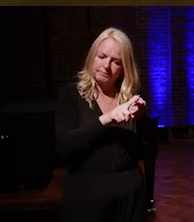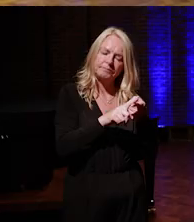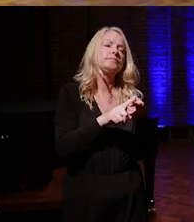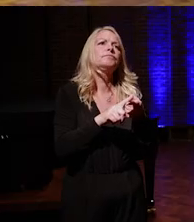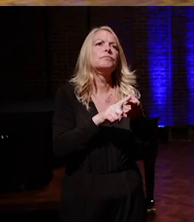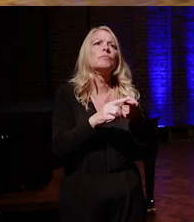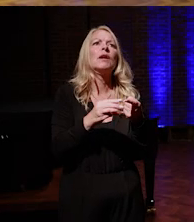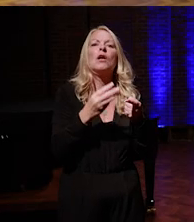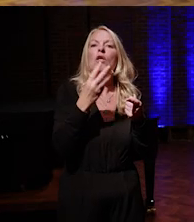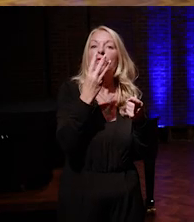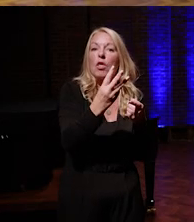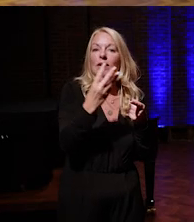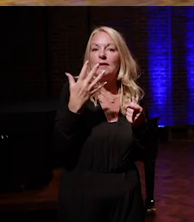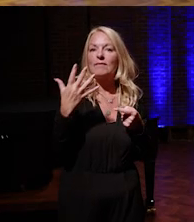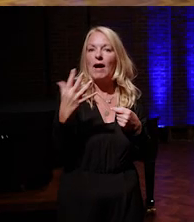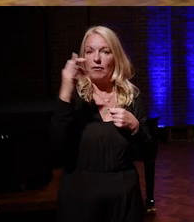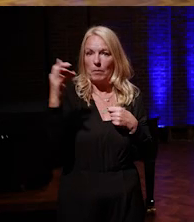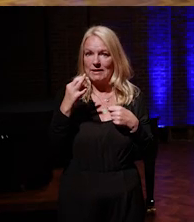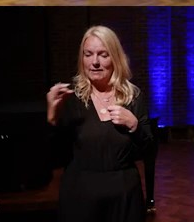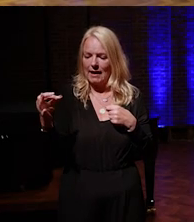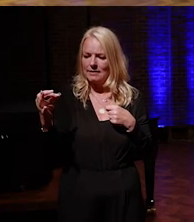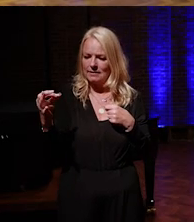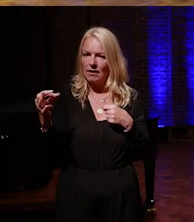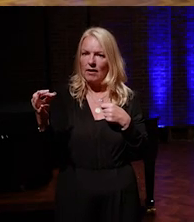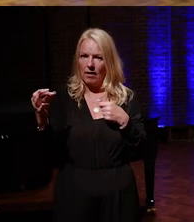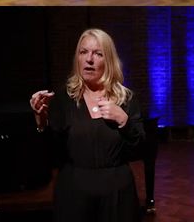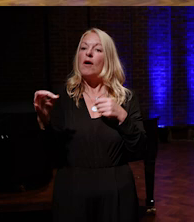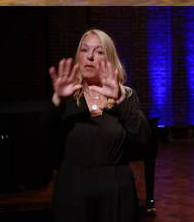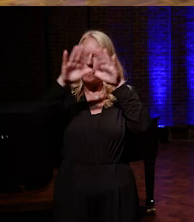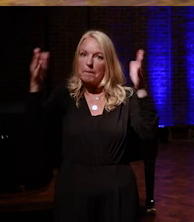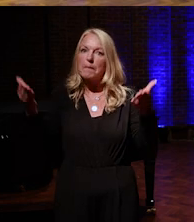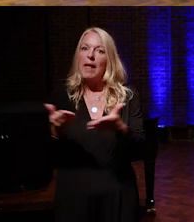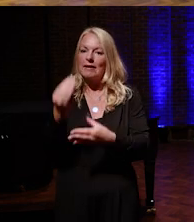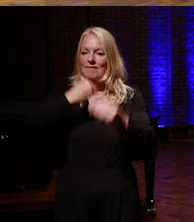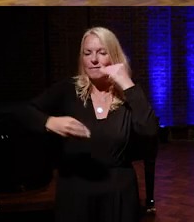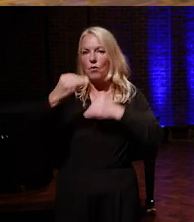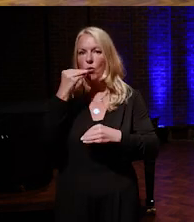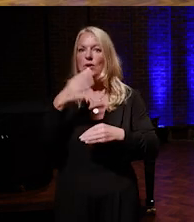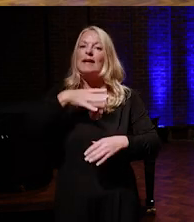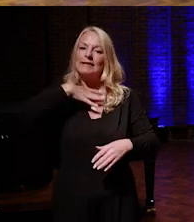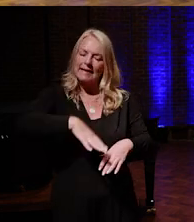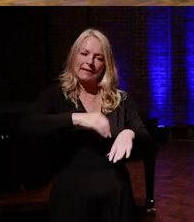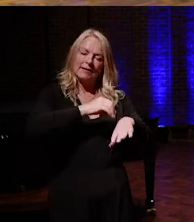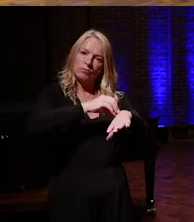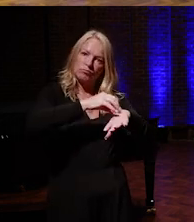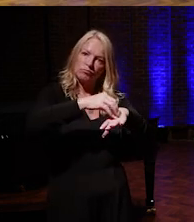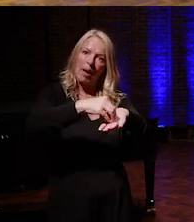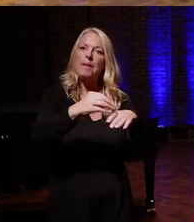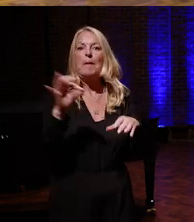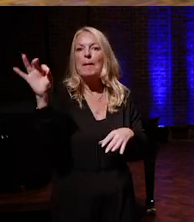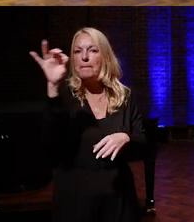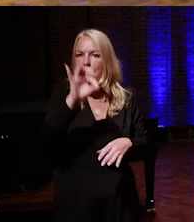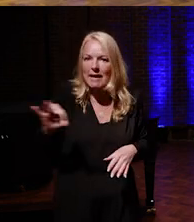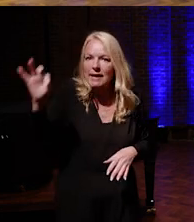around 35% of the food that the planet depends on requires some sort of animal pollinator, such as bees,